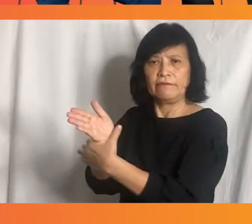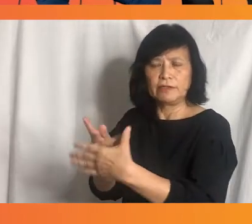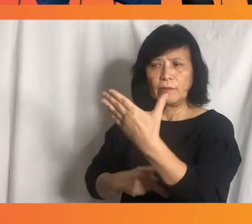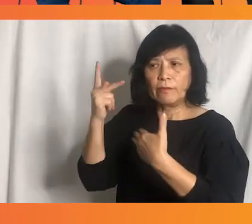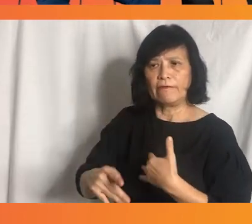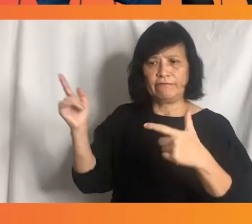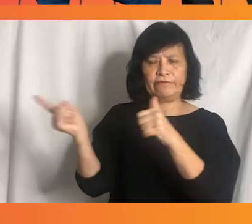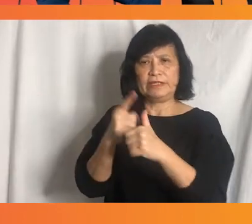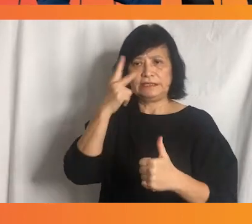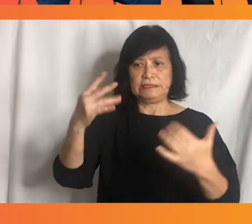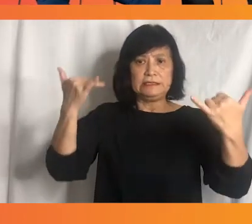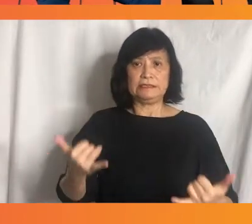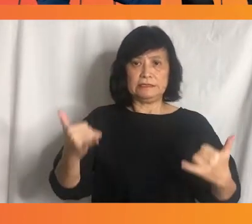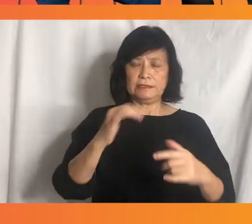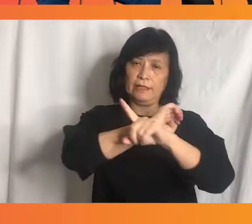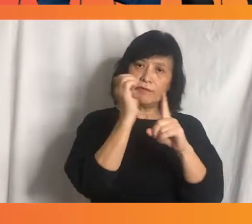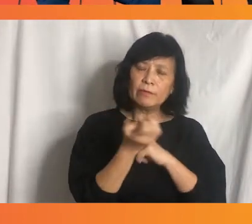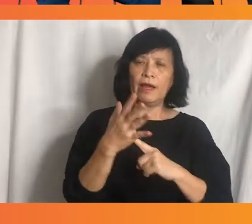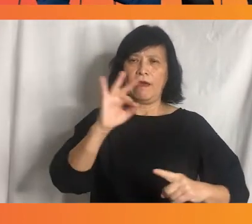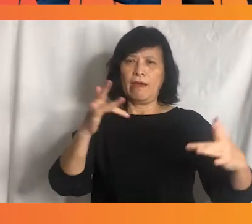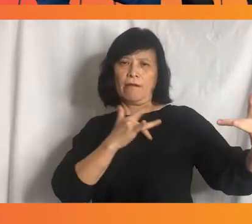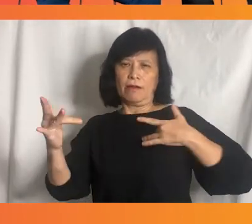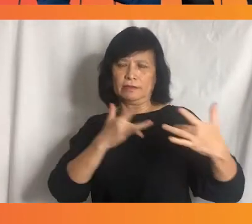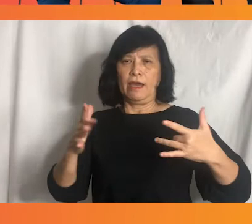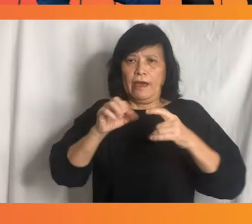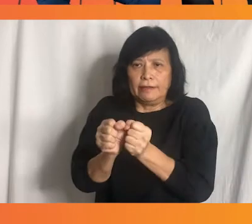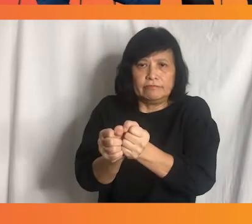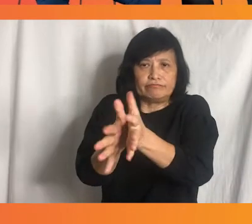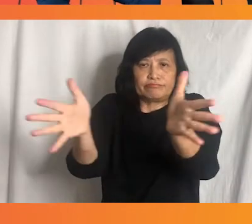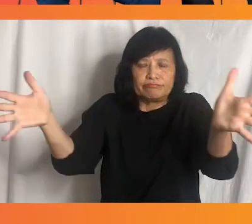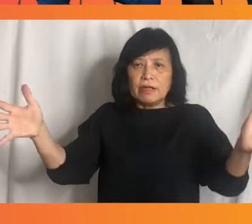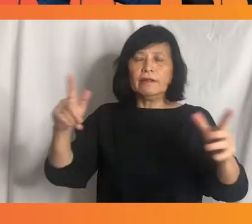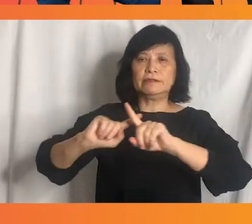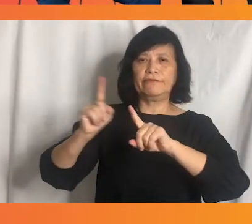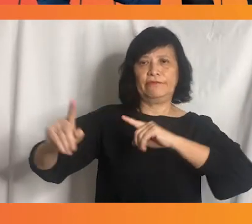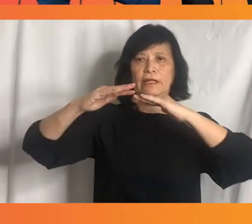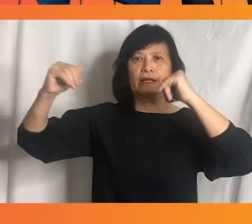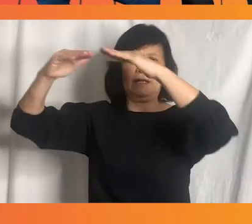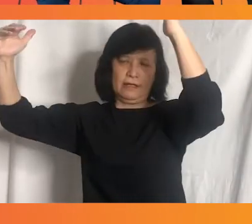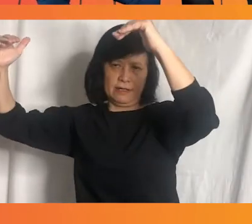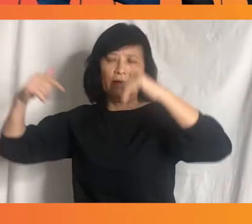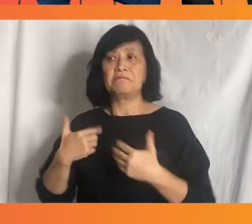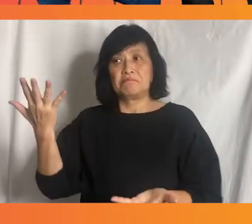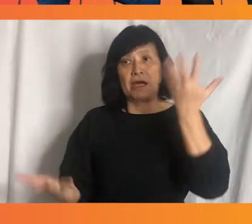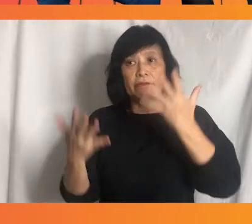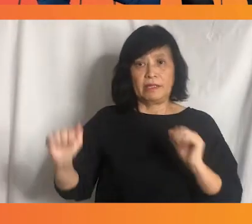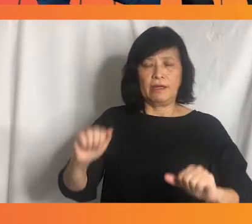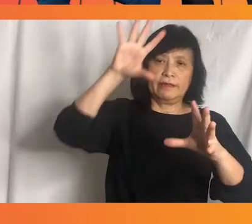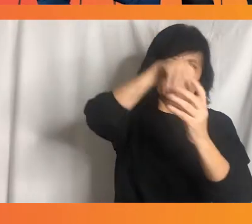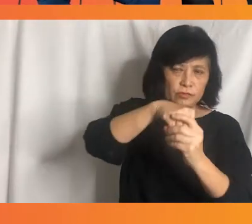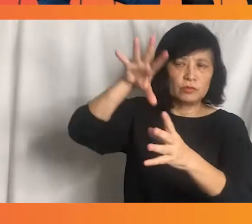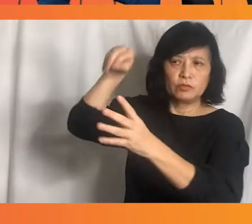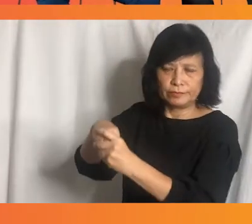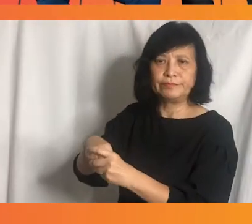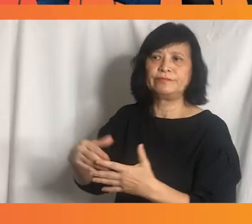immediate environment of the person, and really expanding it to other levels, which can include, for